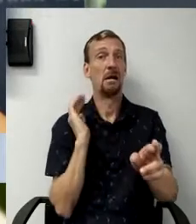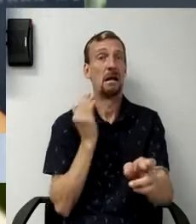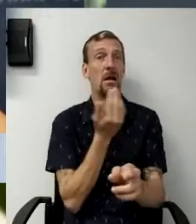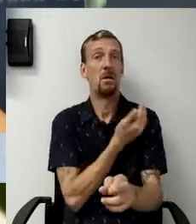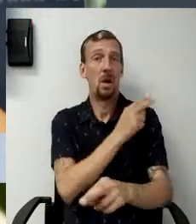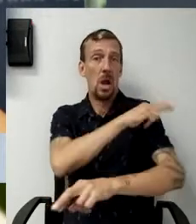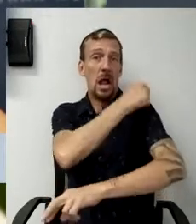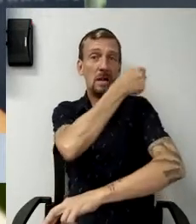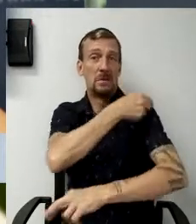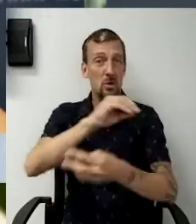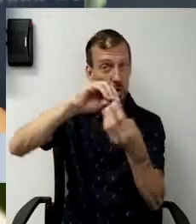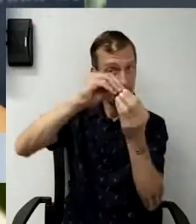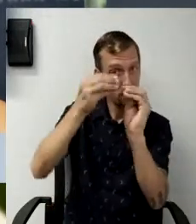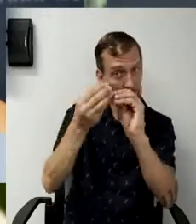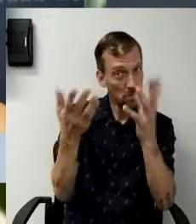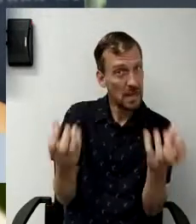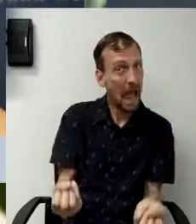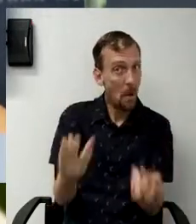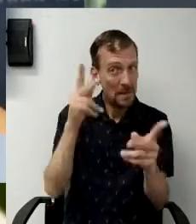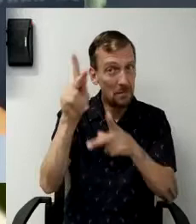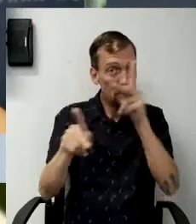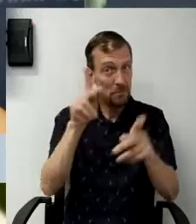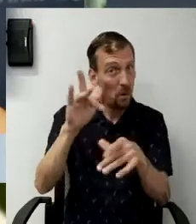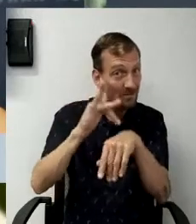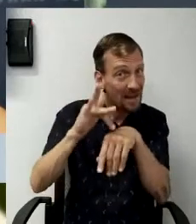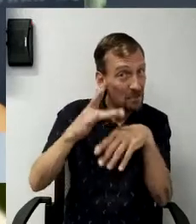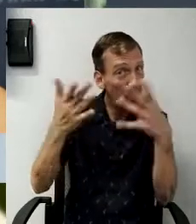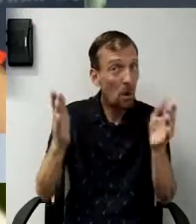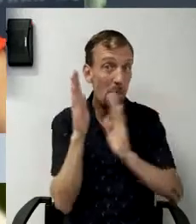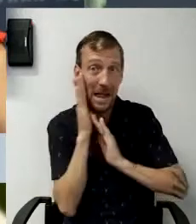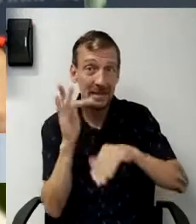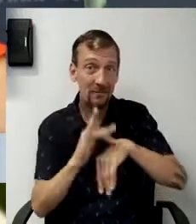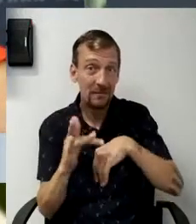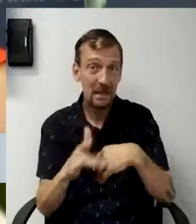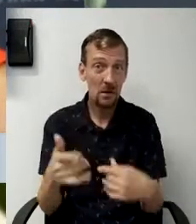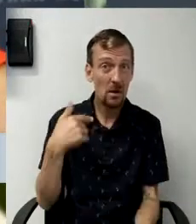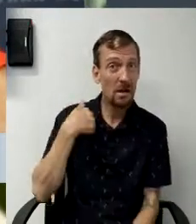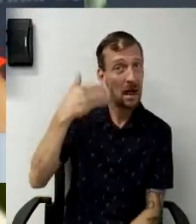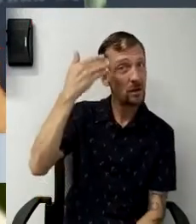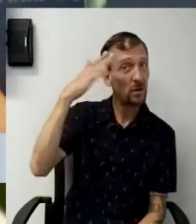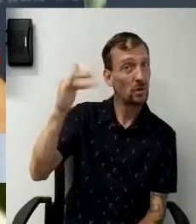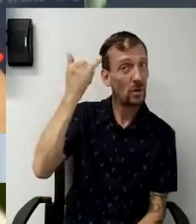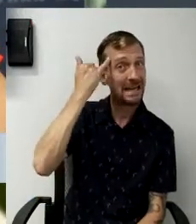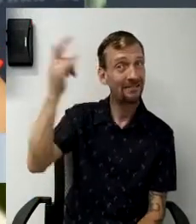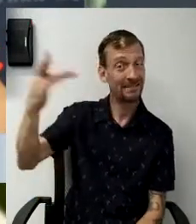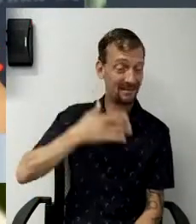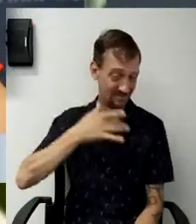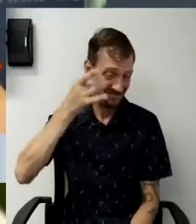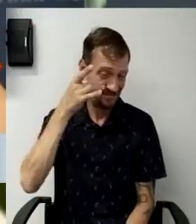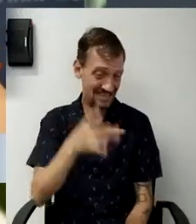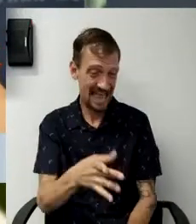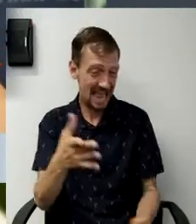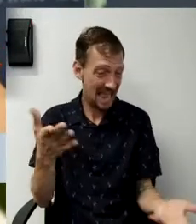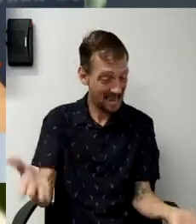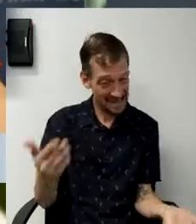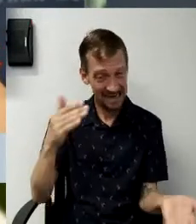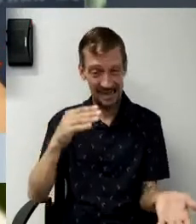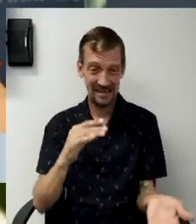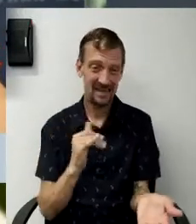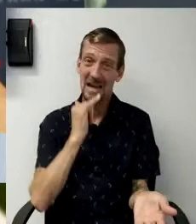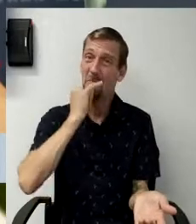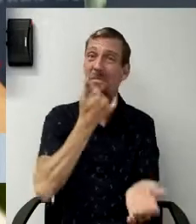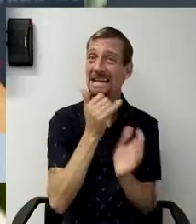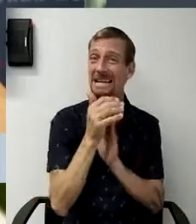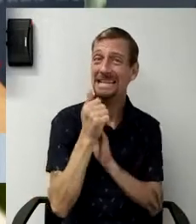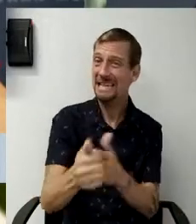capacity. So, you know, I don't know if people don't like the way we're reporting it. They think it's misleading.